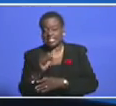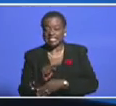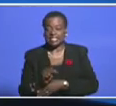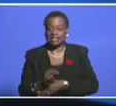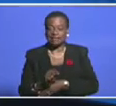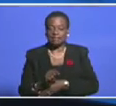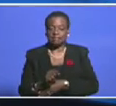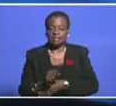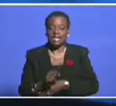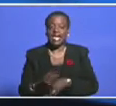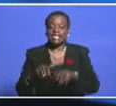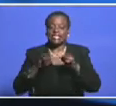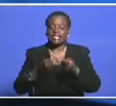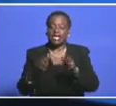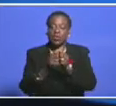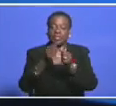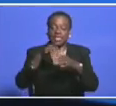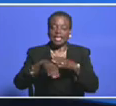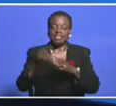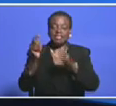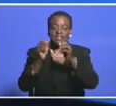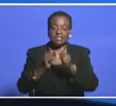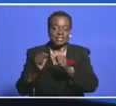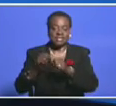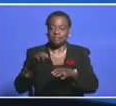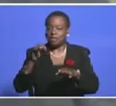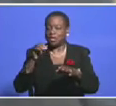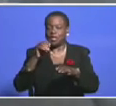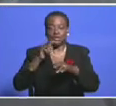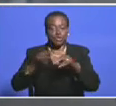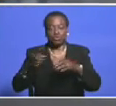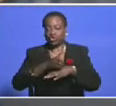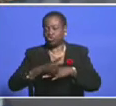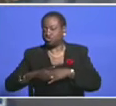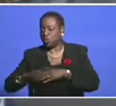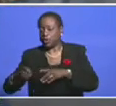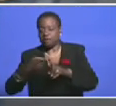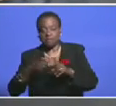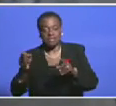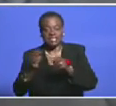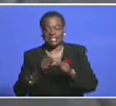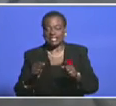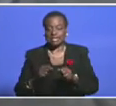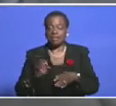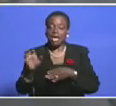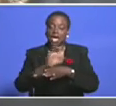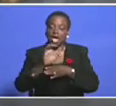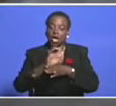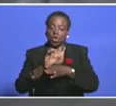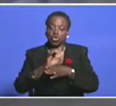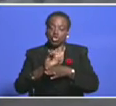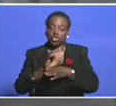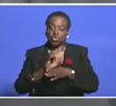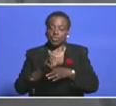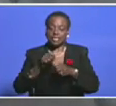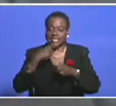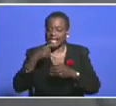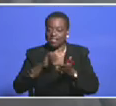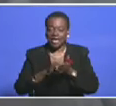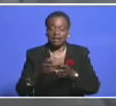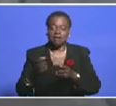season, pretty simple. Just stay within the system, you know. Don't stray away from the system. Our coaches have been stressing that from day one. And I feel as if